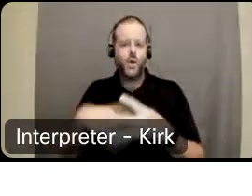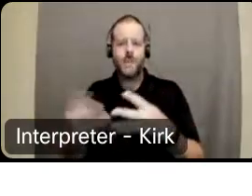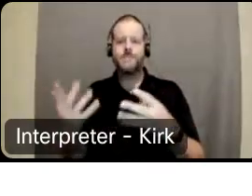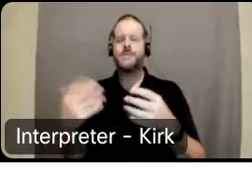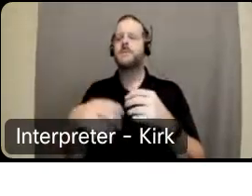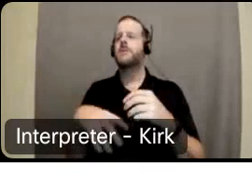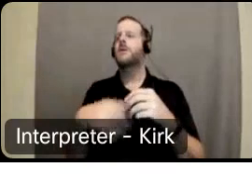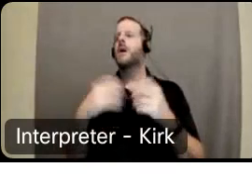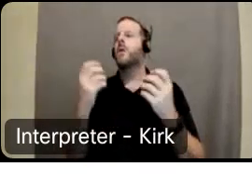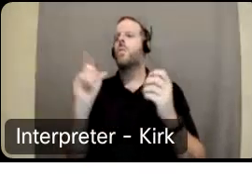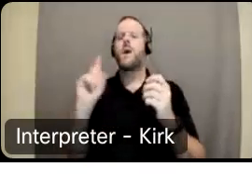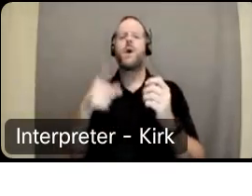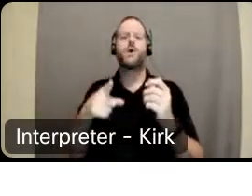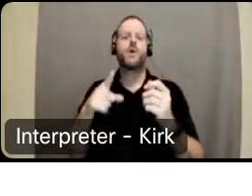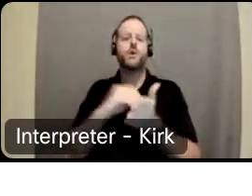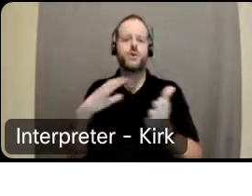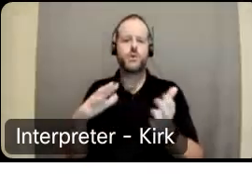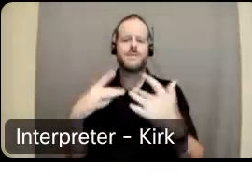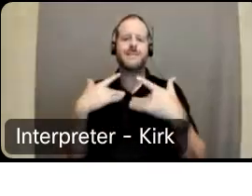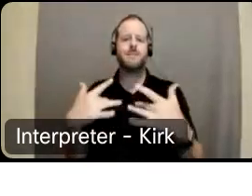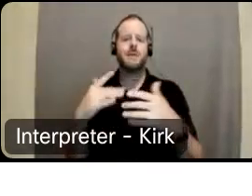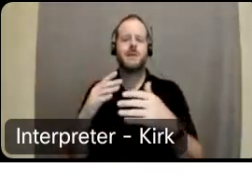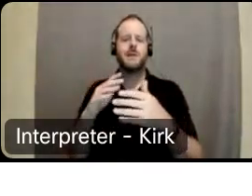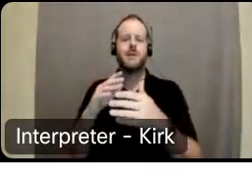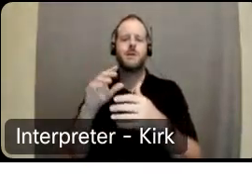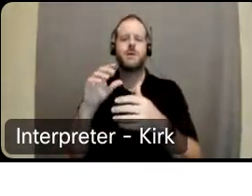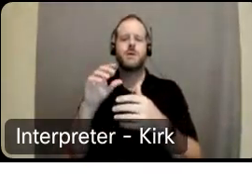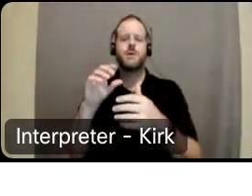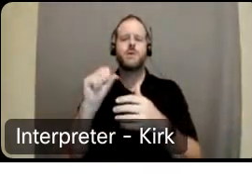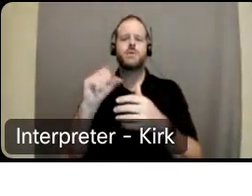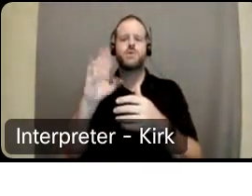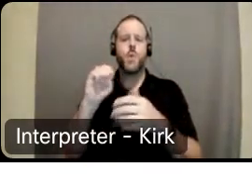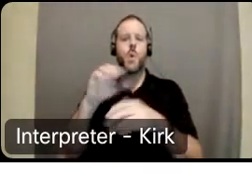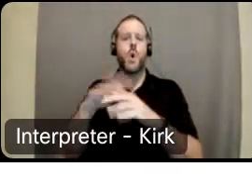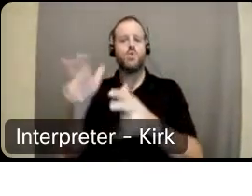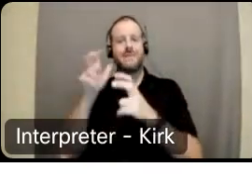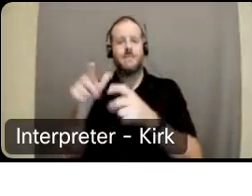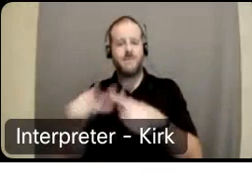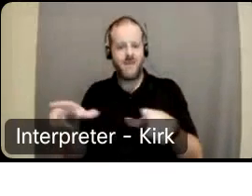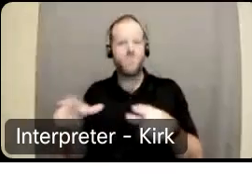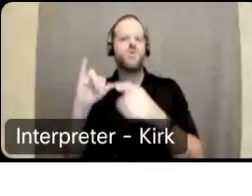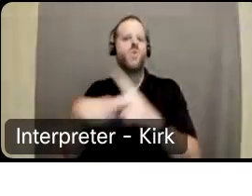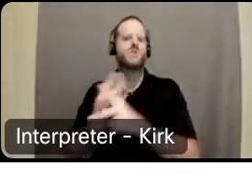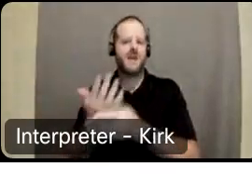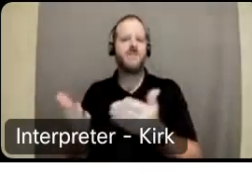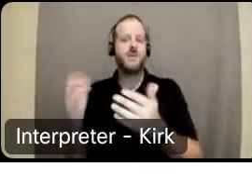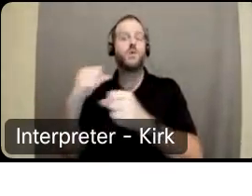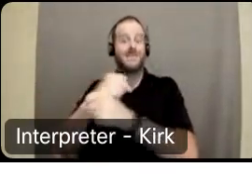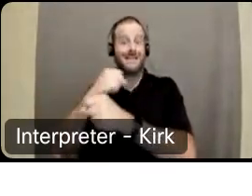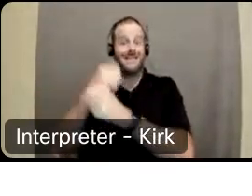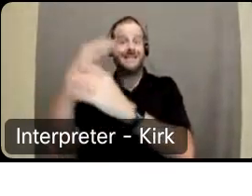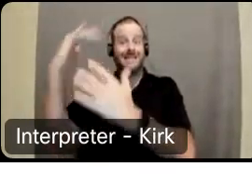all your students typically scoring on receptive language? Those sorts of things. Those statistics can